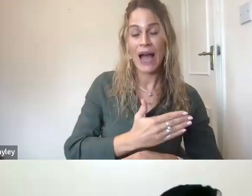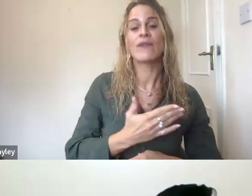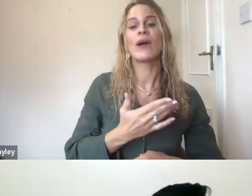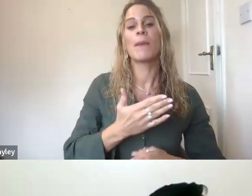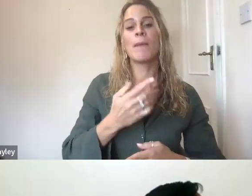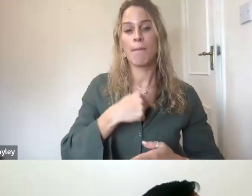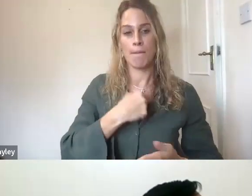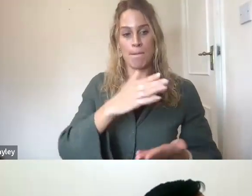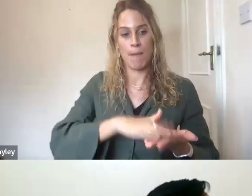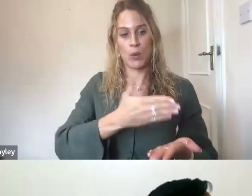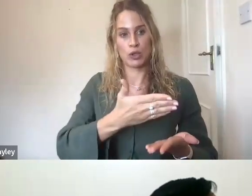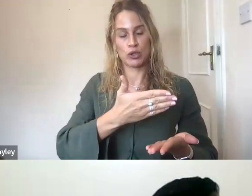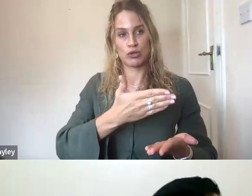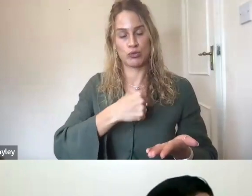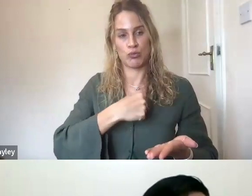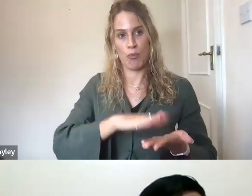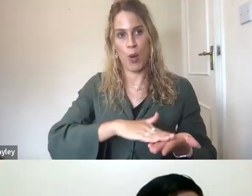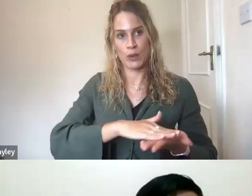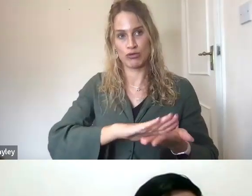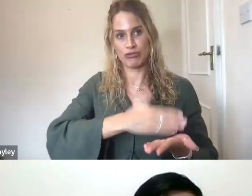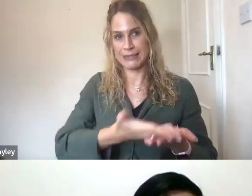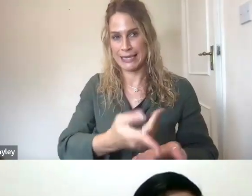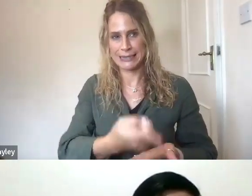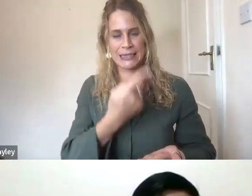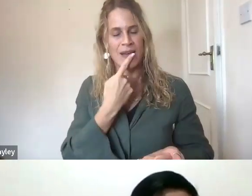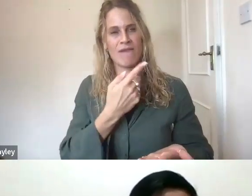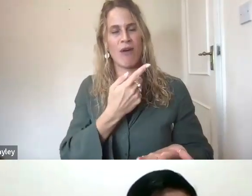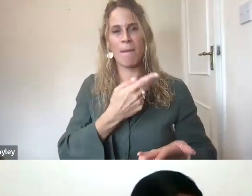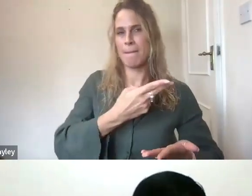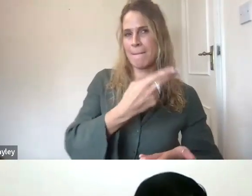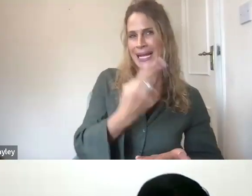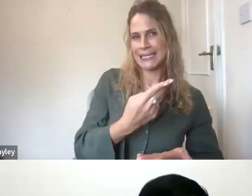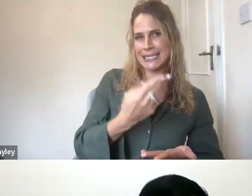dream, of something that needs to be moved from a dream